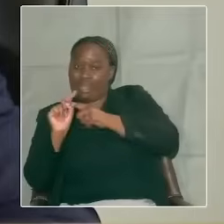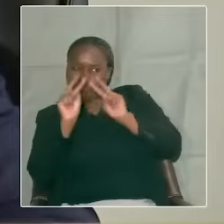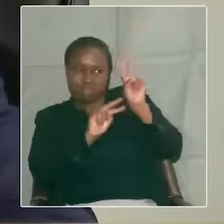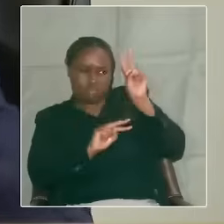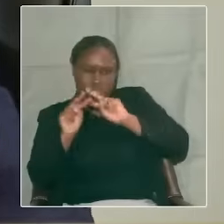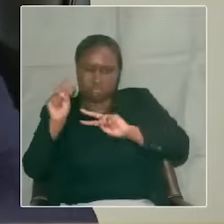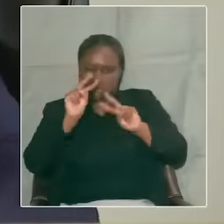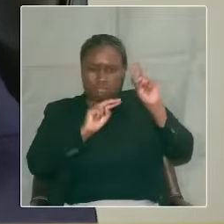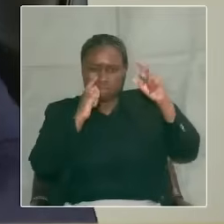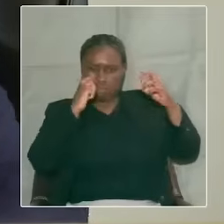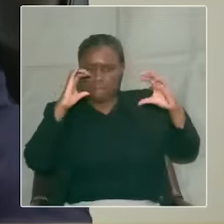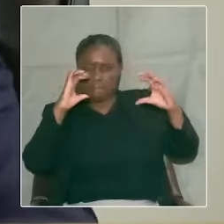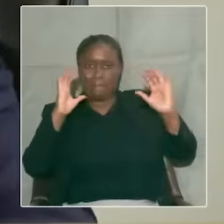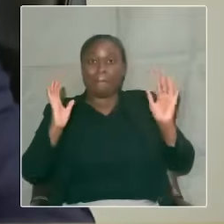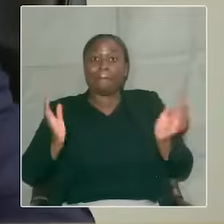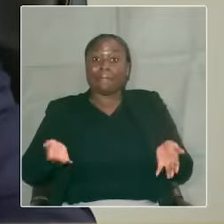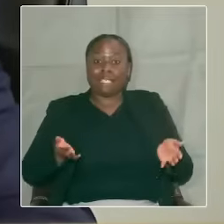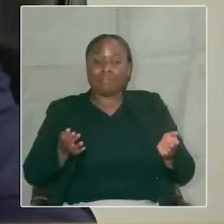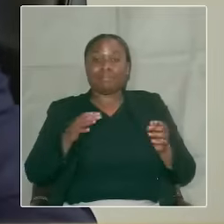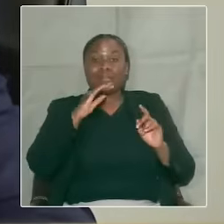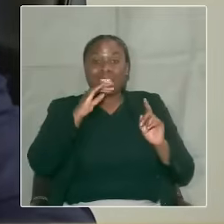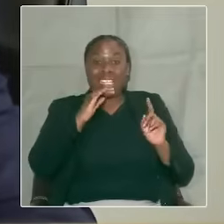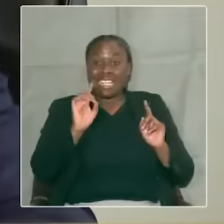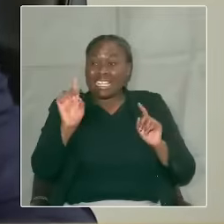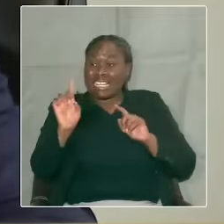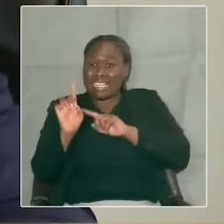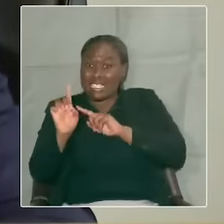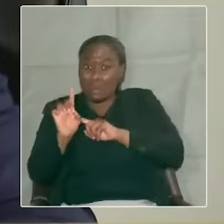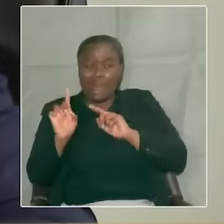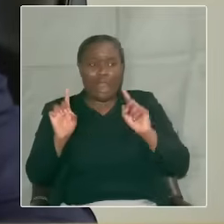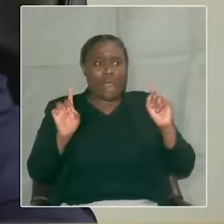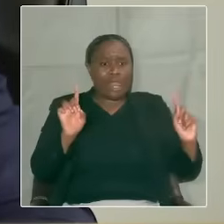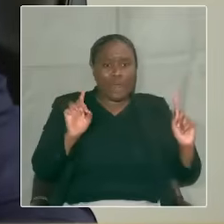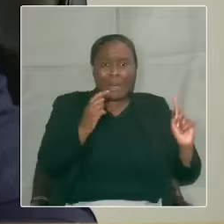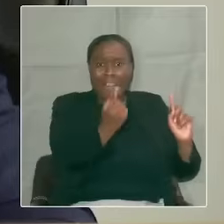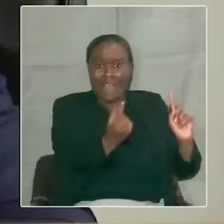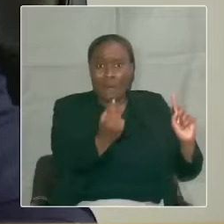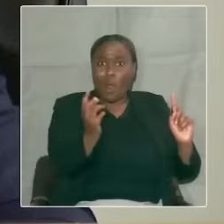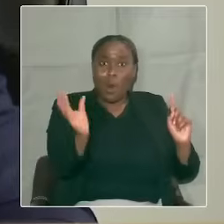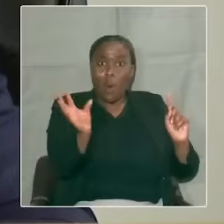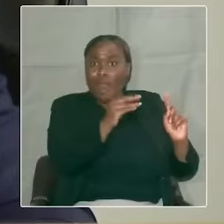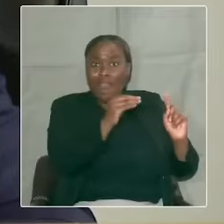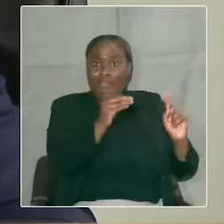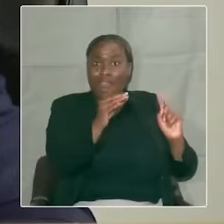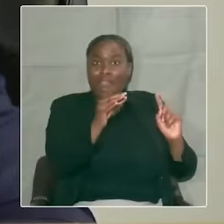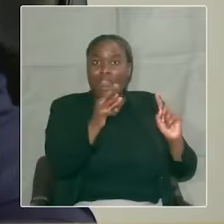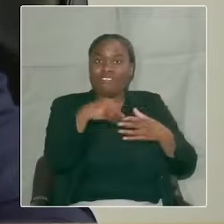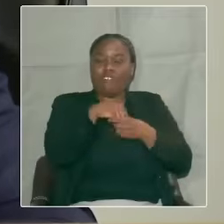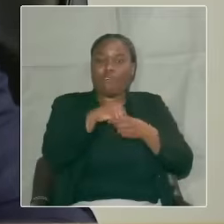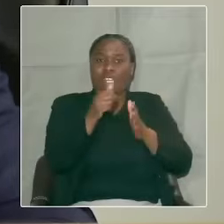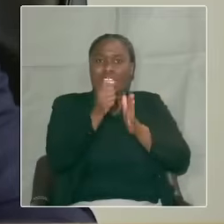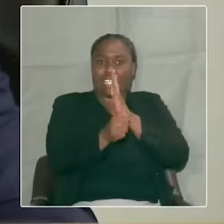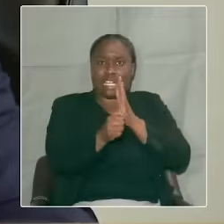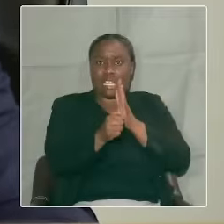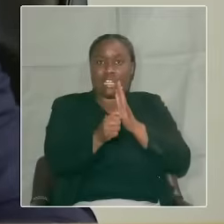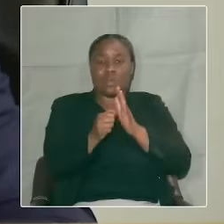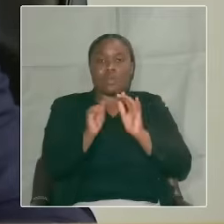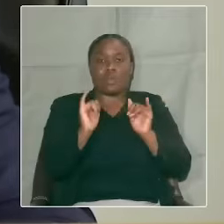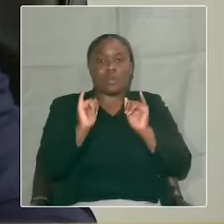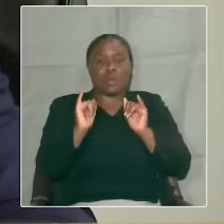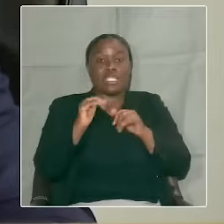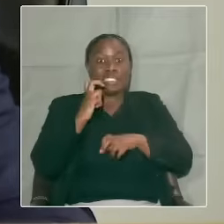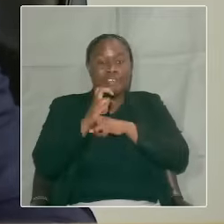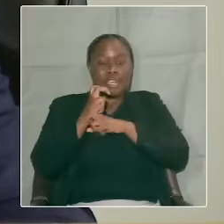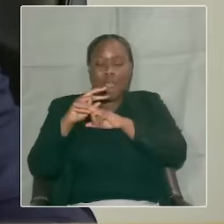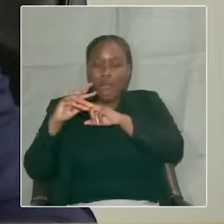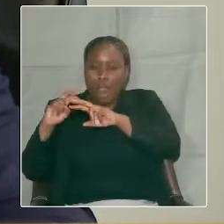those people. And there are those that have got they've invented some new modus operandis in